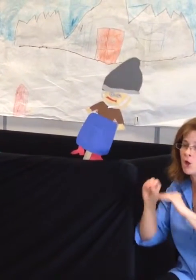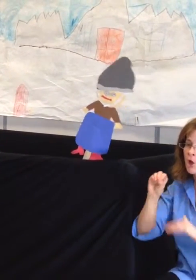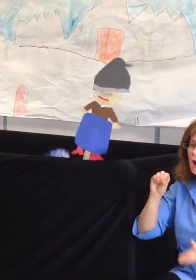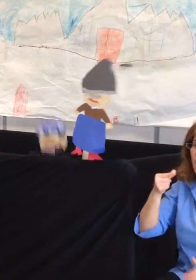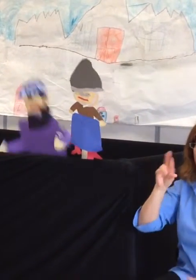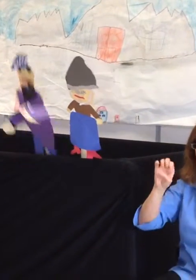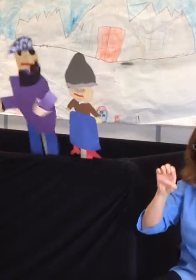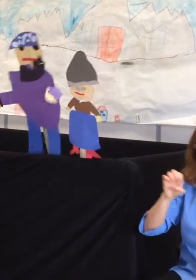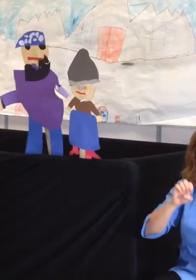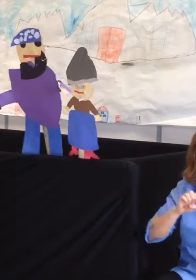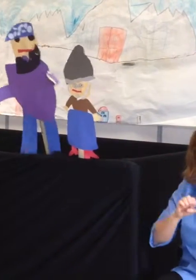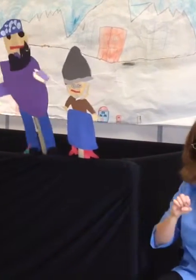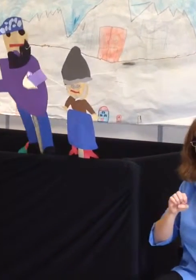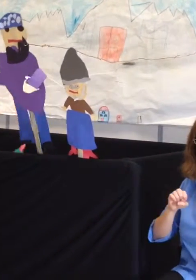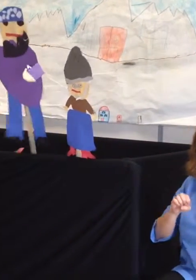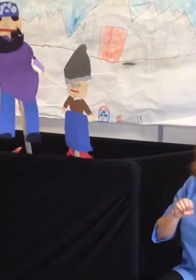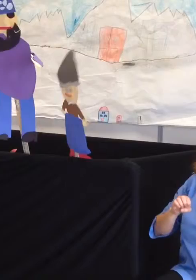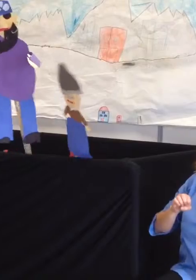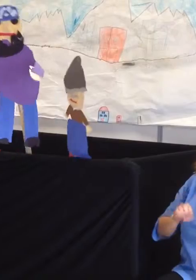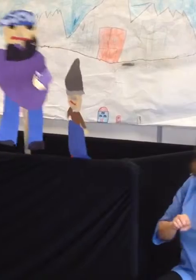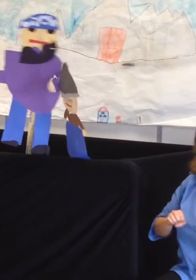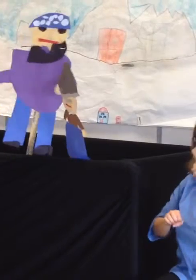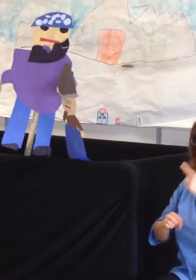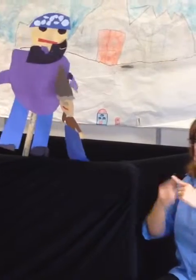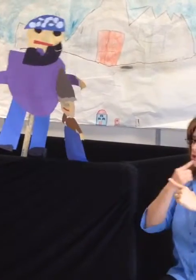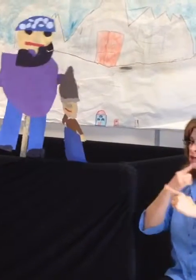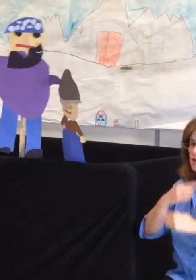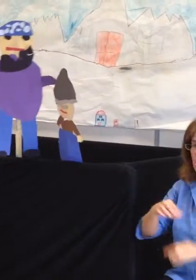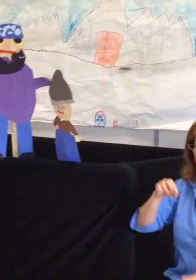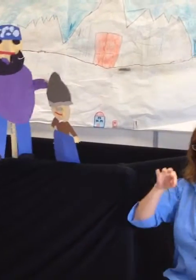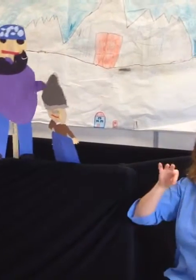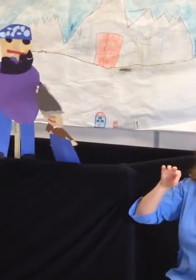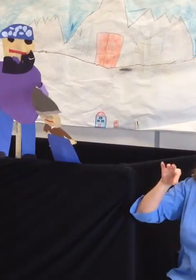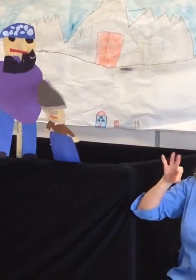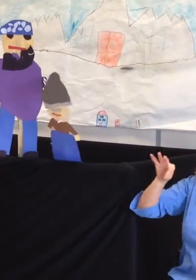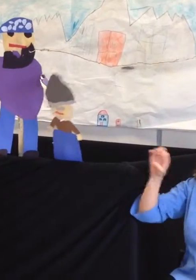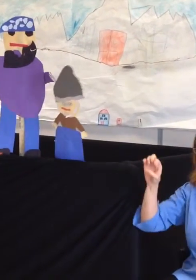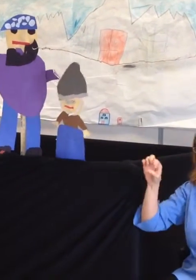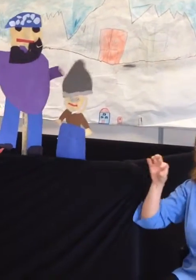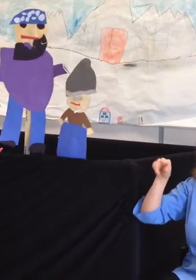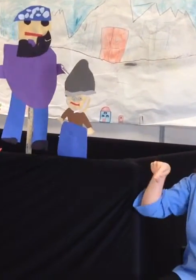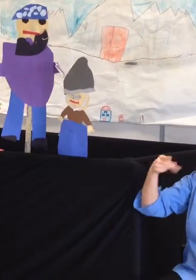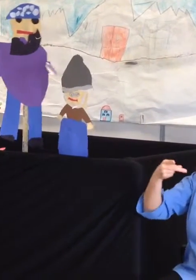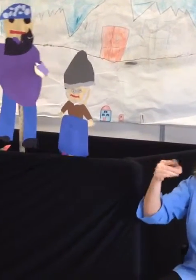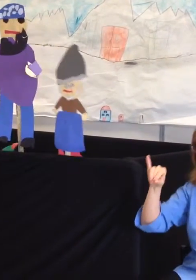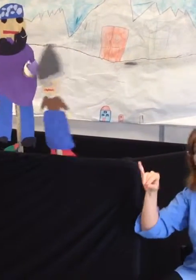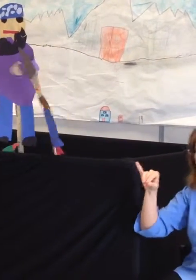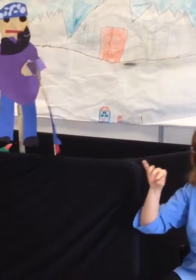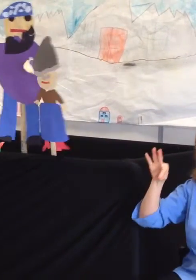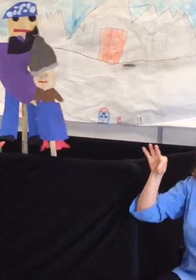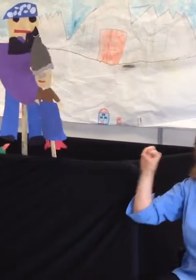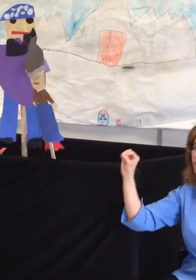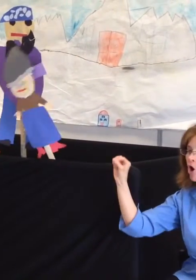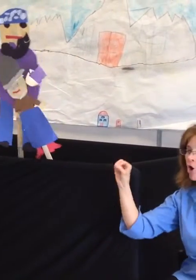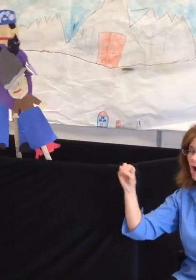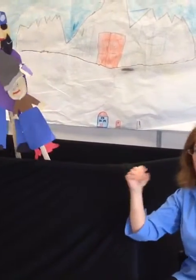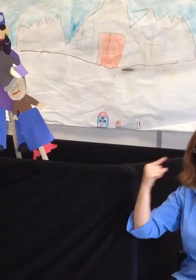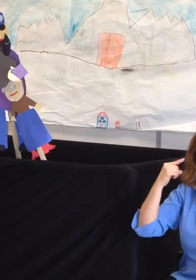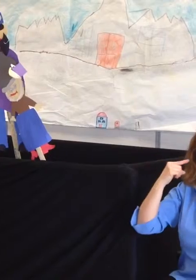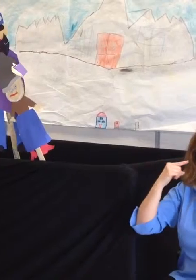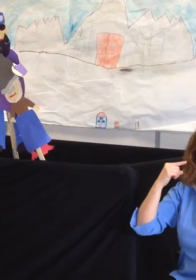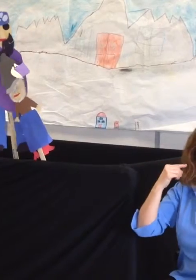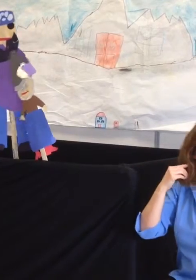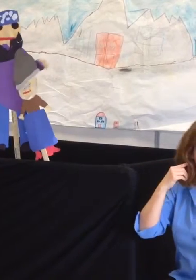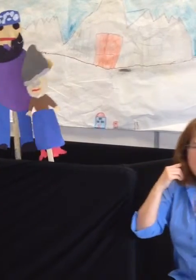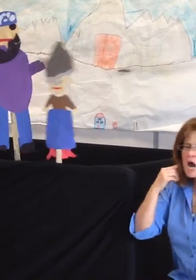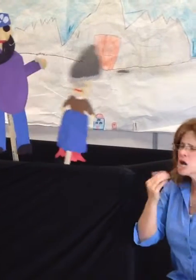then the ogre came in and said, "Fee, fi, fo, fum, I smell the blood of an